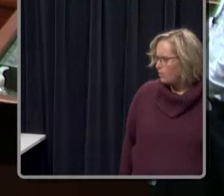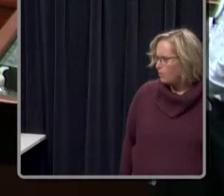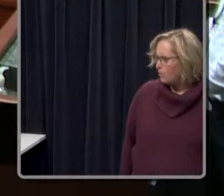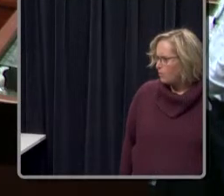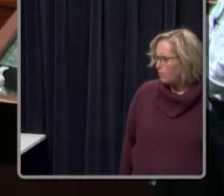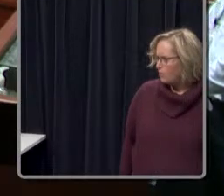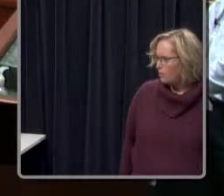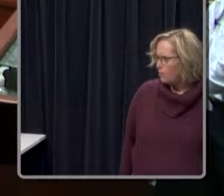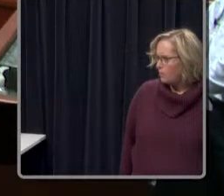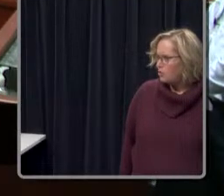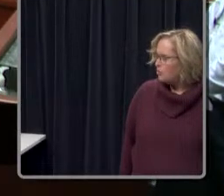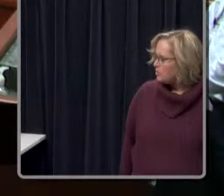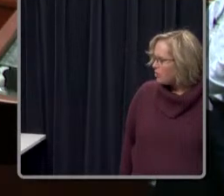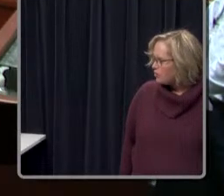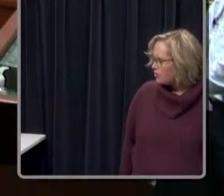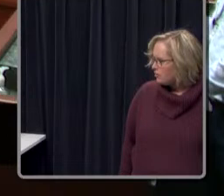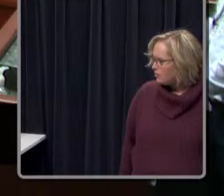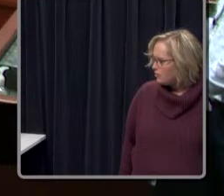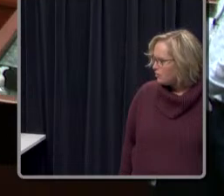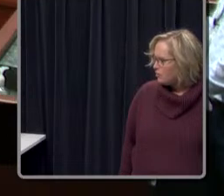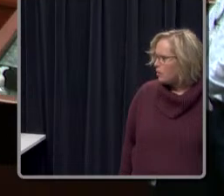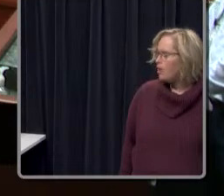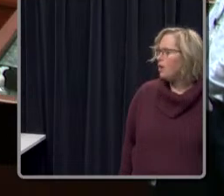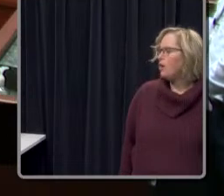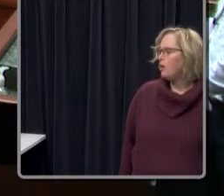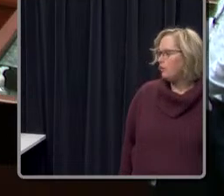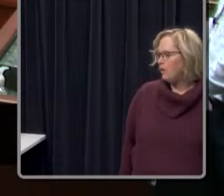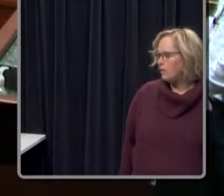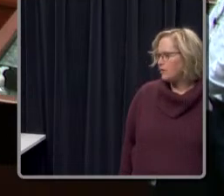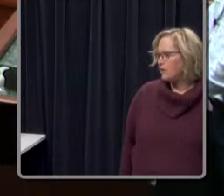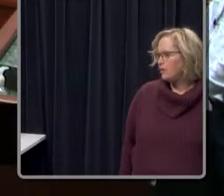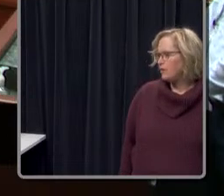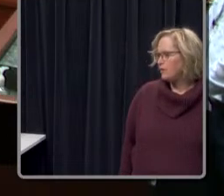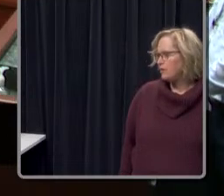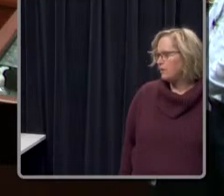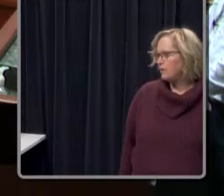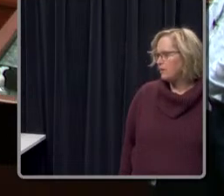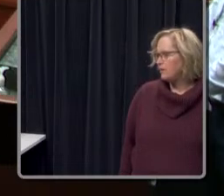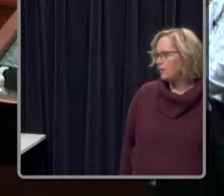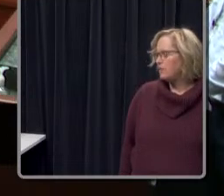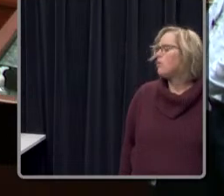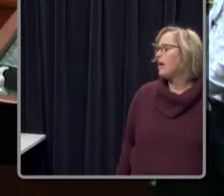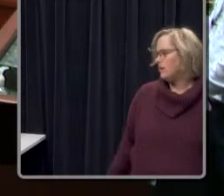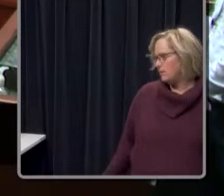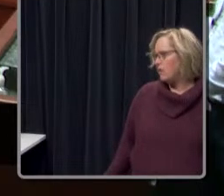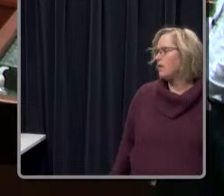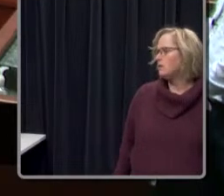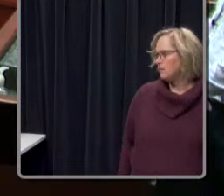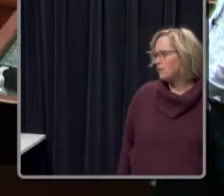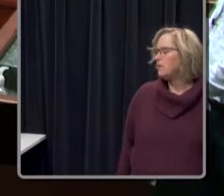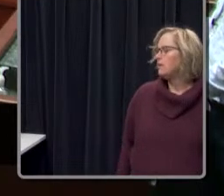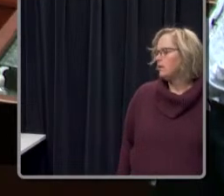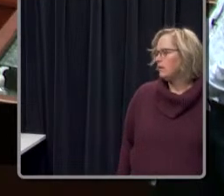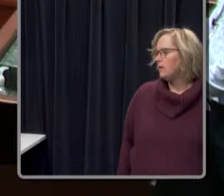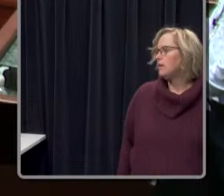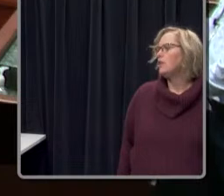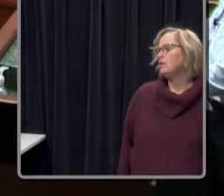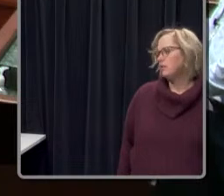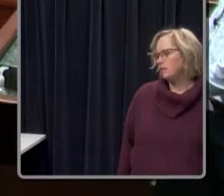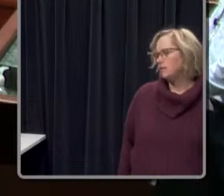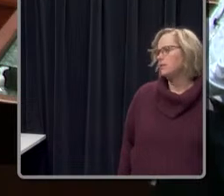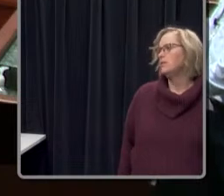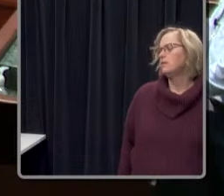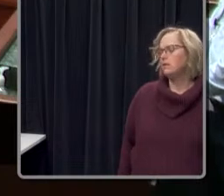into order. Barb, would you call the roll? Sure. Mr. Beveridge, Mr. Boyd, Mr. Connell,